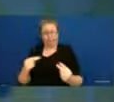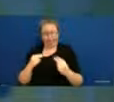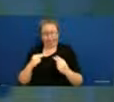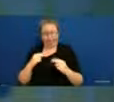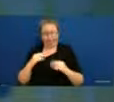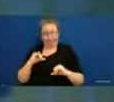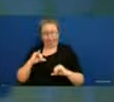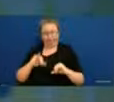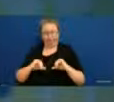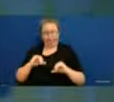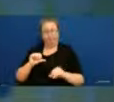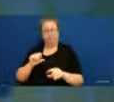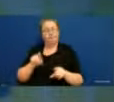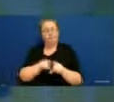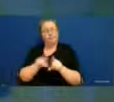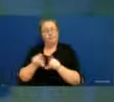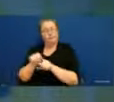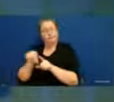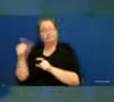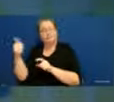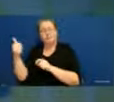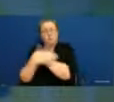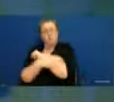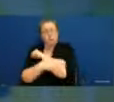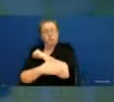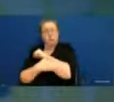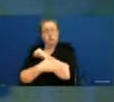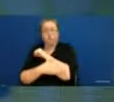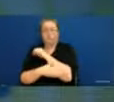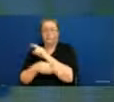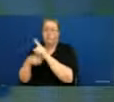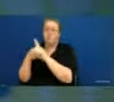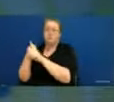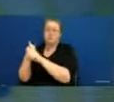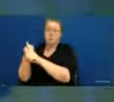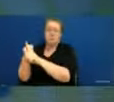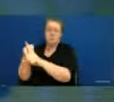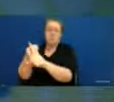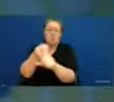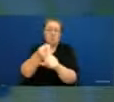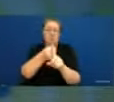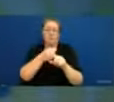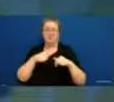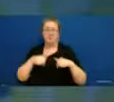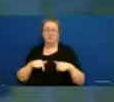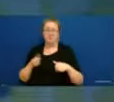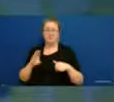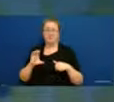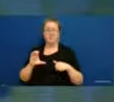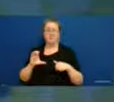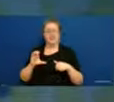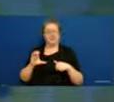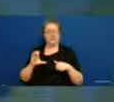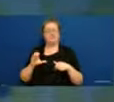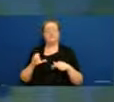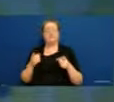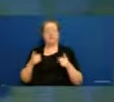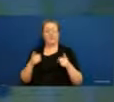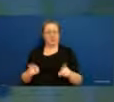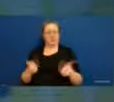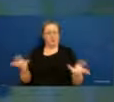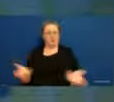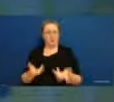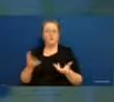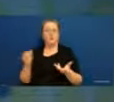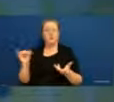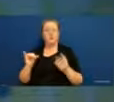we are being affected in the same way that people around the globe are being affected. The things that we could do in the